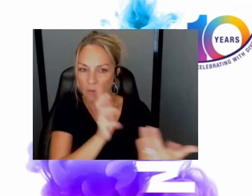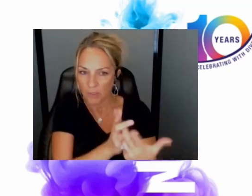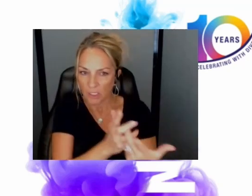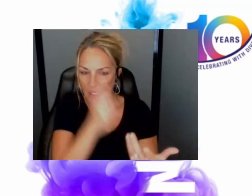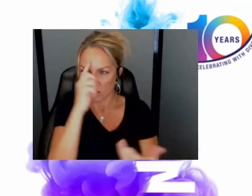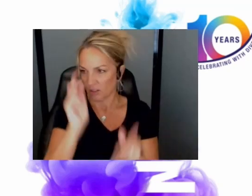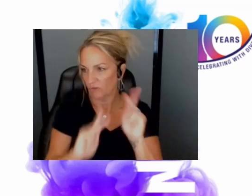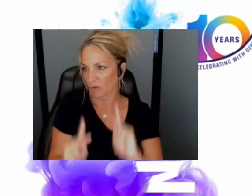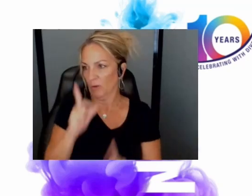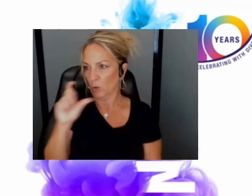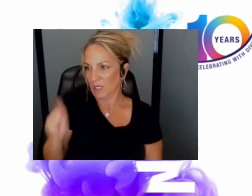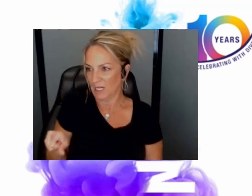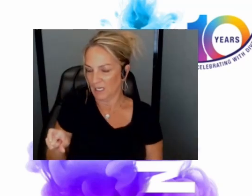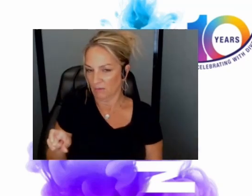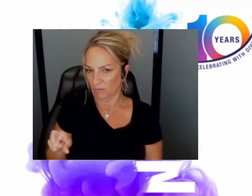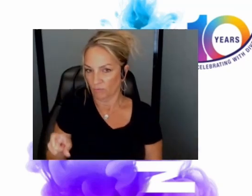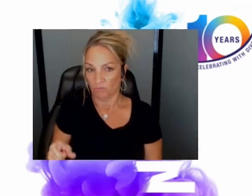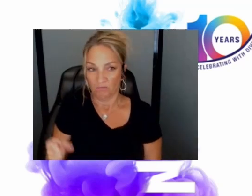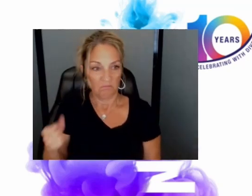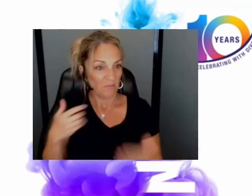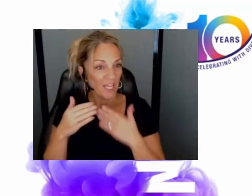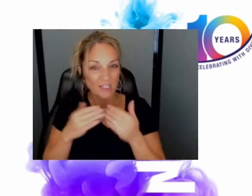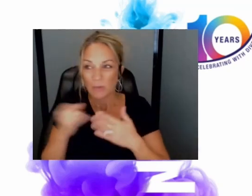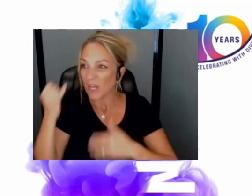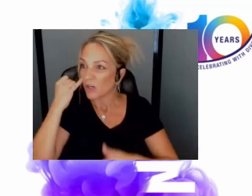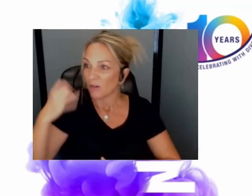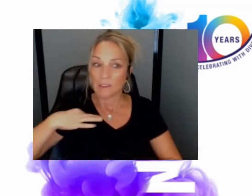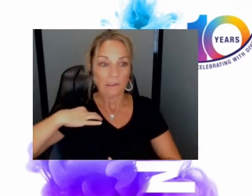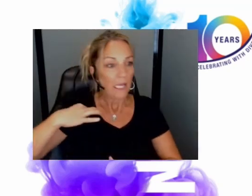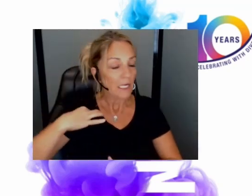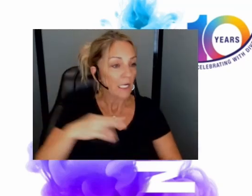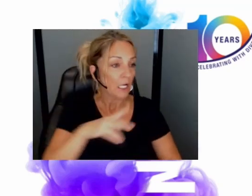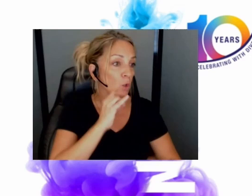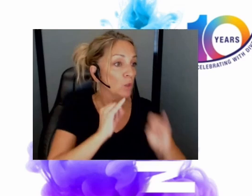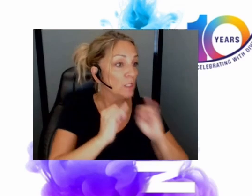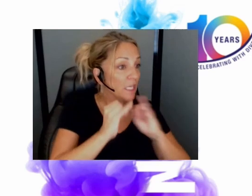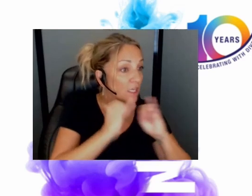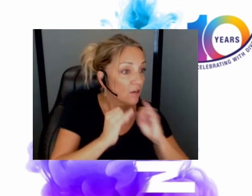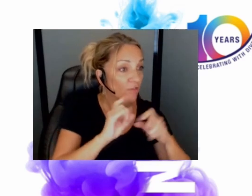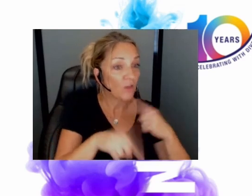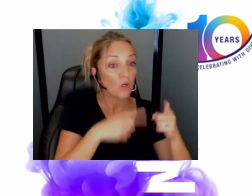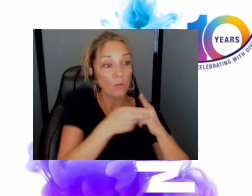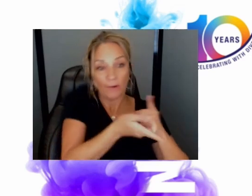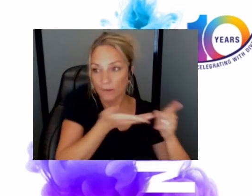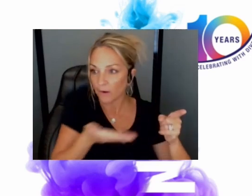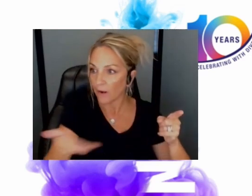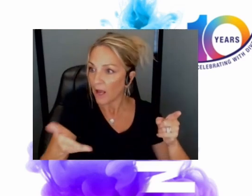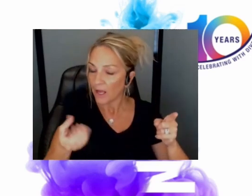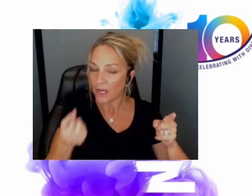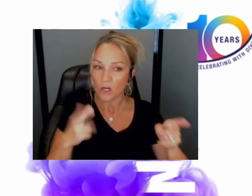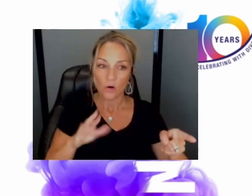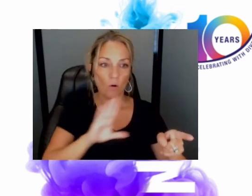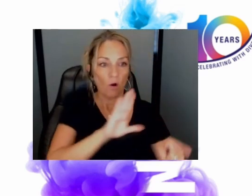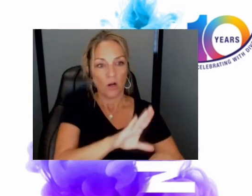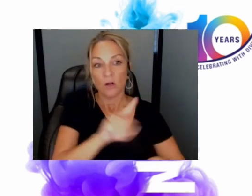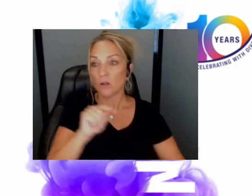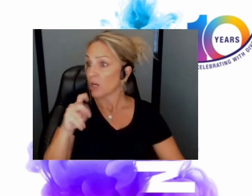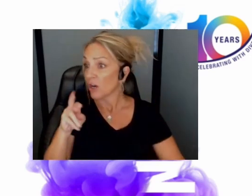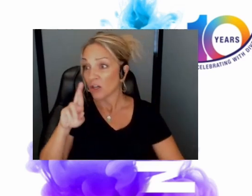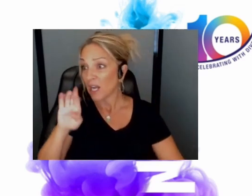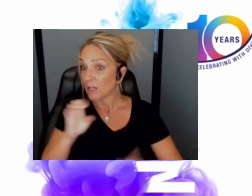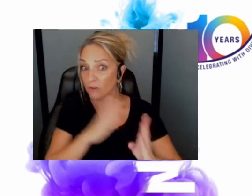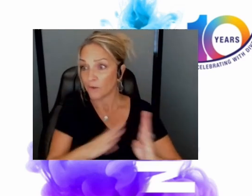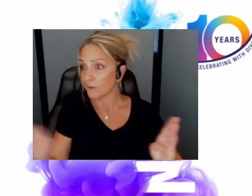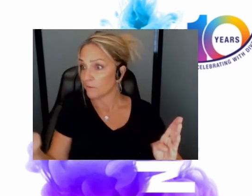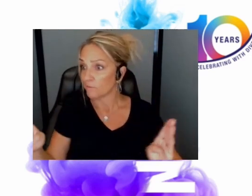them, whether it's candidate interviewing and then once they're onboarded, or during their tenure as a respective colleague in a